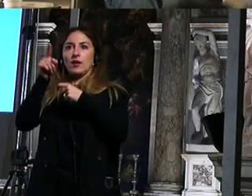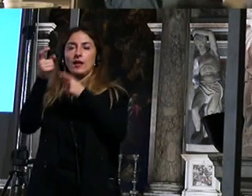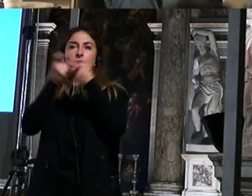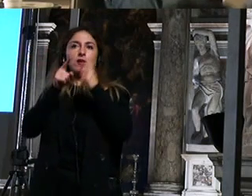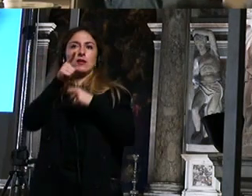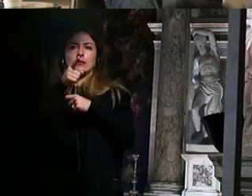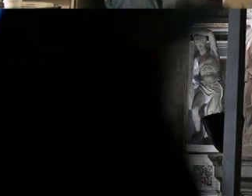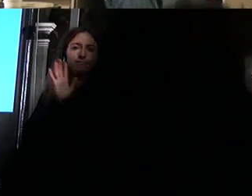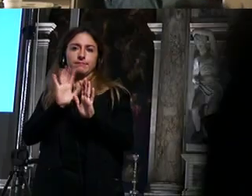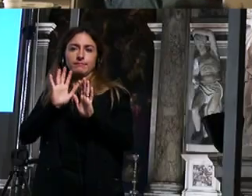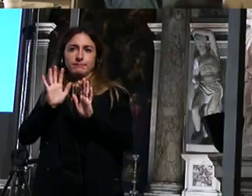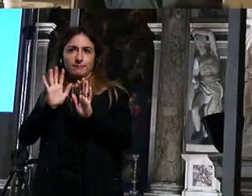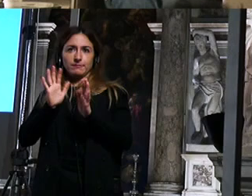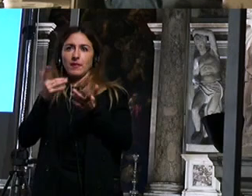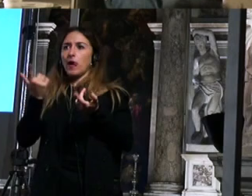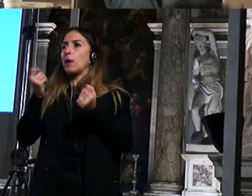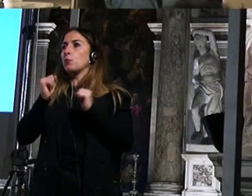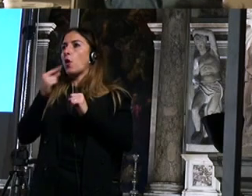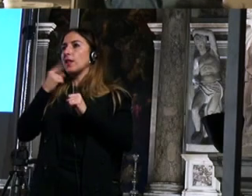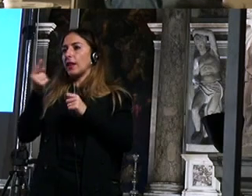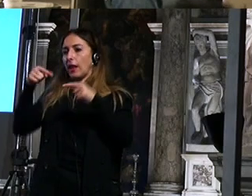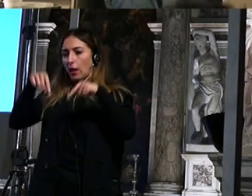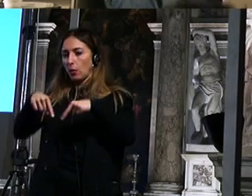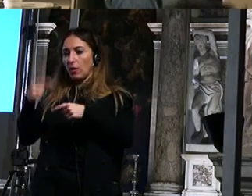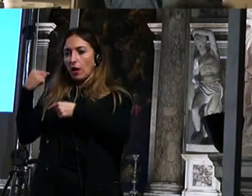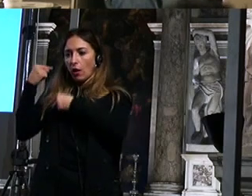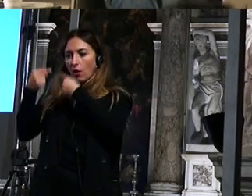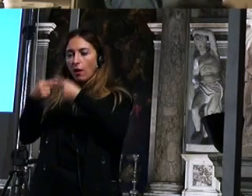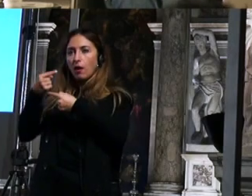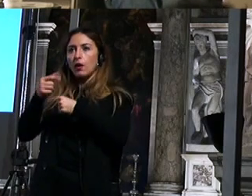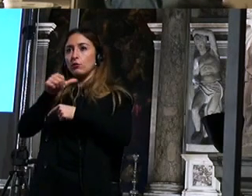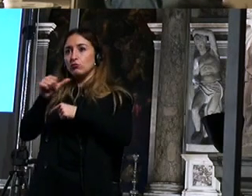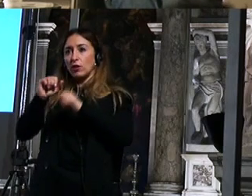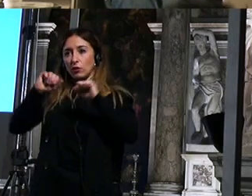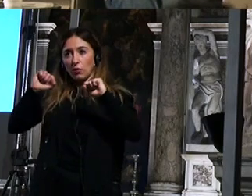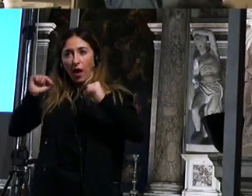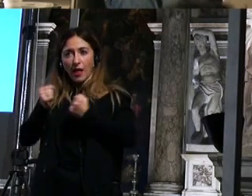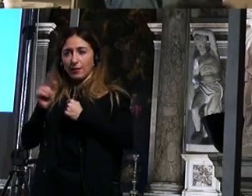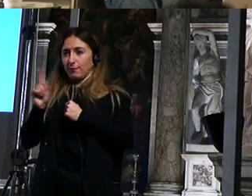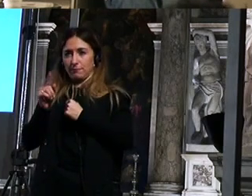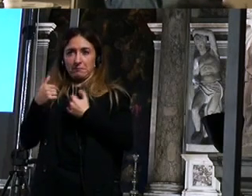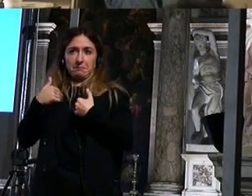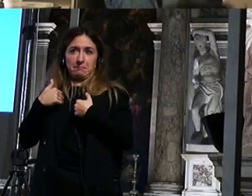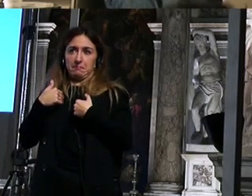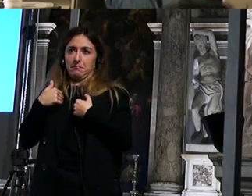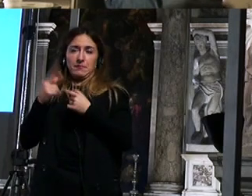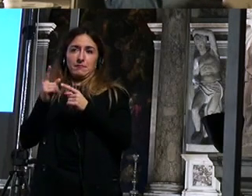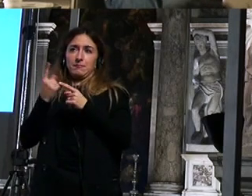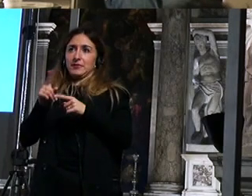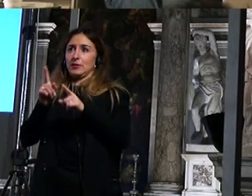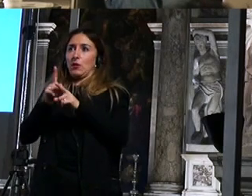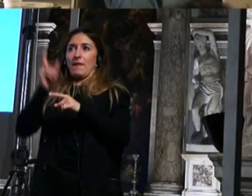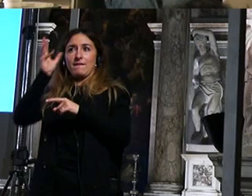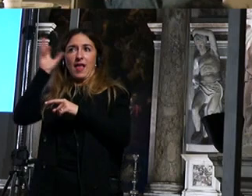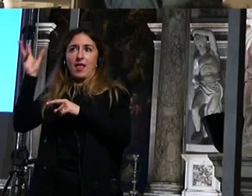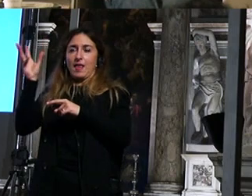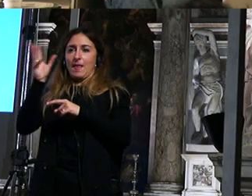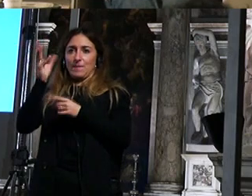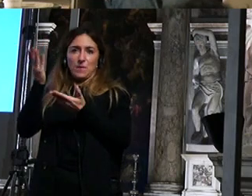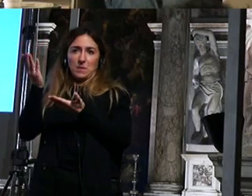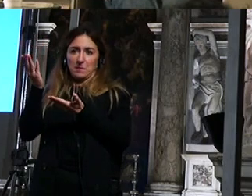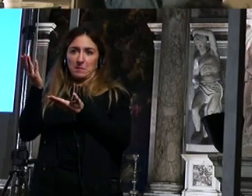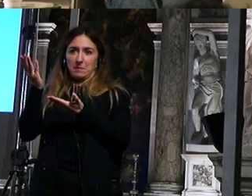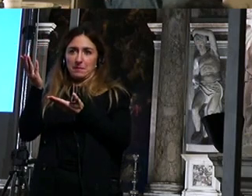To me, it's completely a fairy tale, that kind of rootedness. And I only know